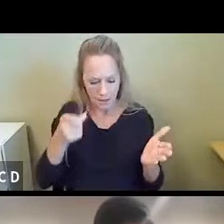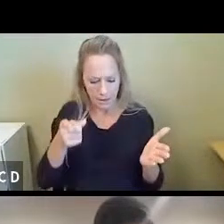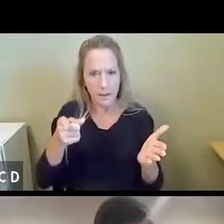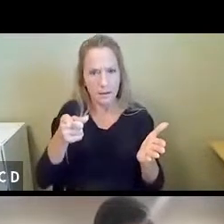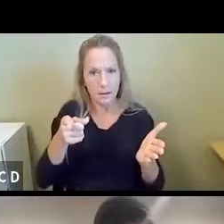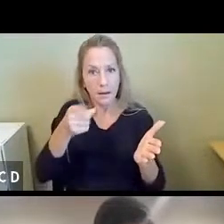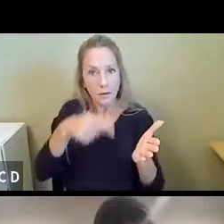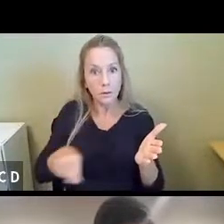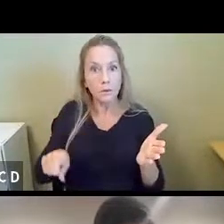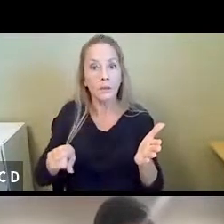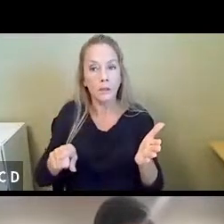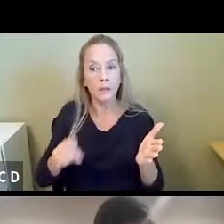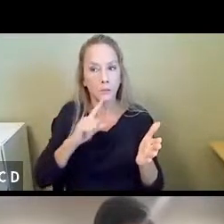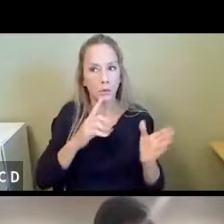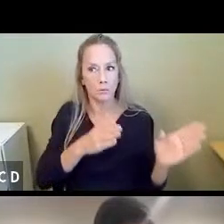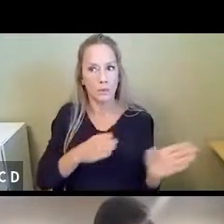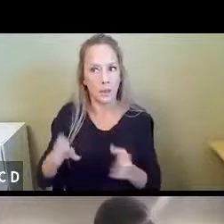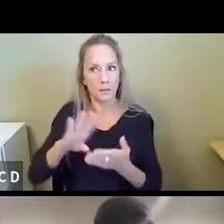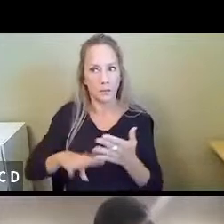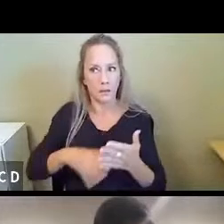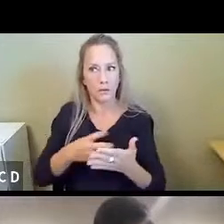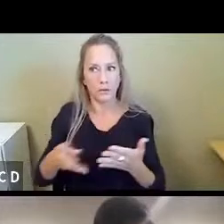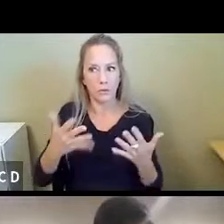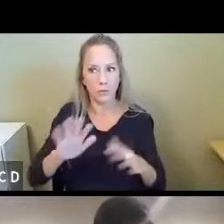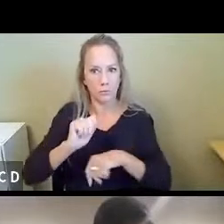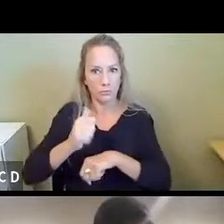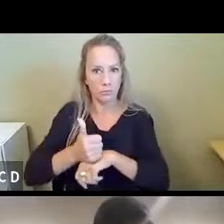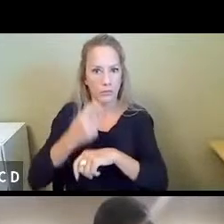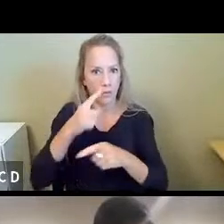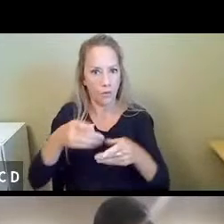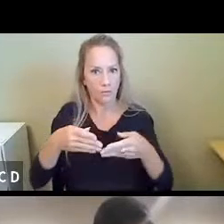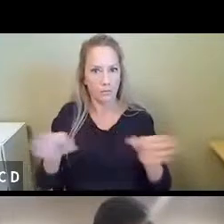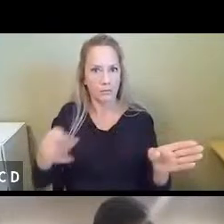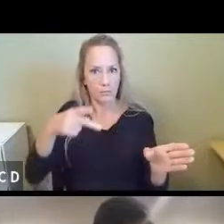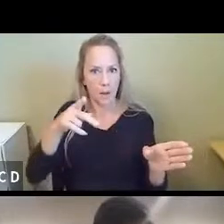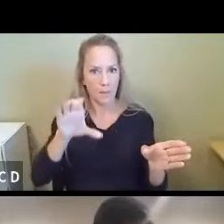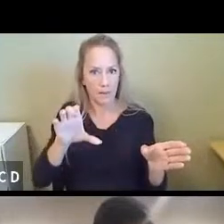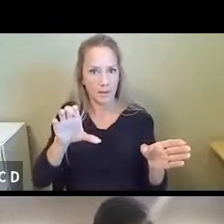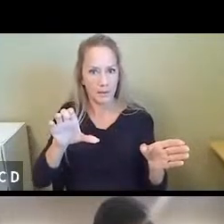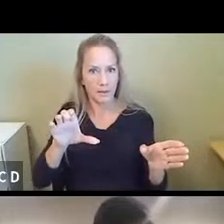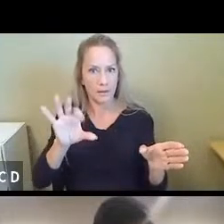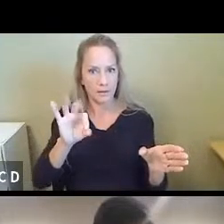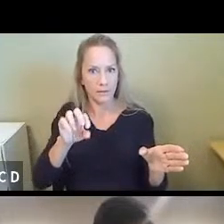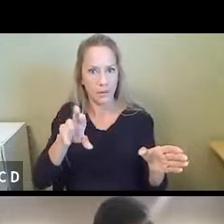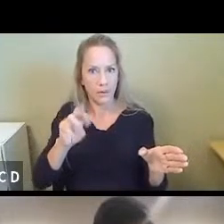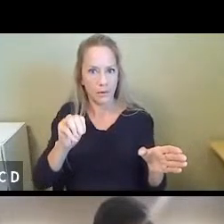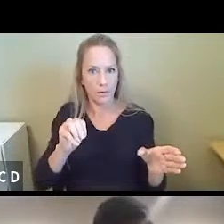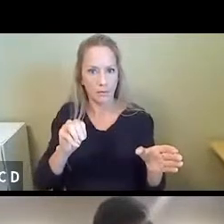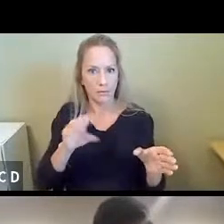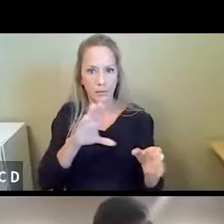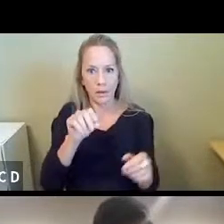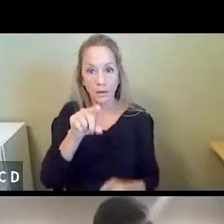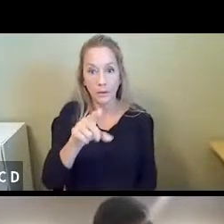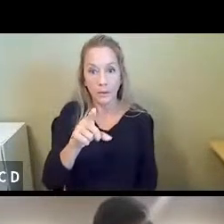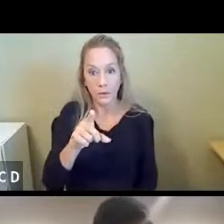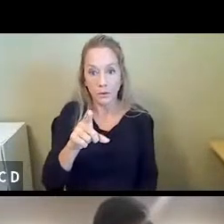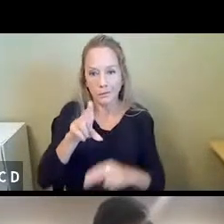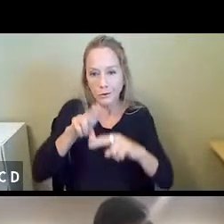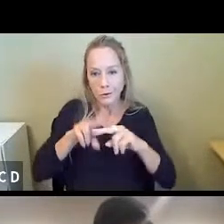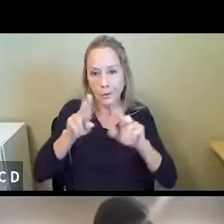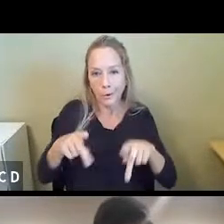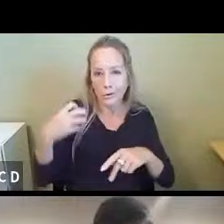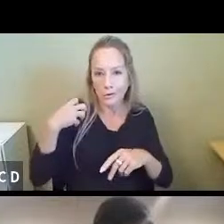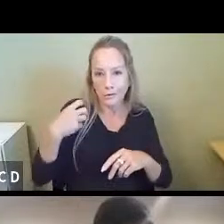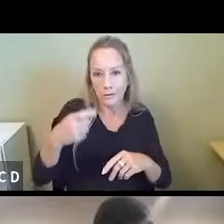was a scheduled public forum, if I'm correct. And of course, a lot of this is up to you as chair, Dr. Gocher. But whatever the